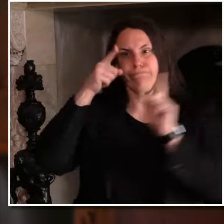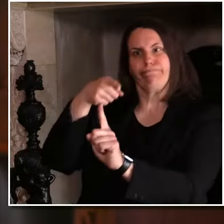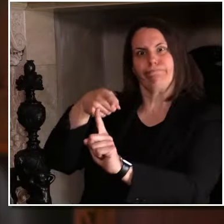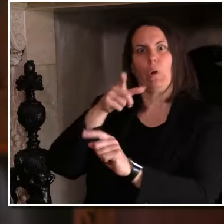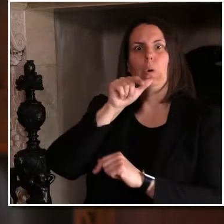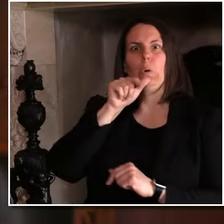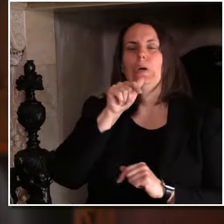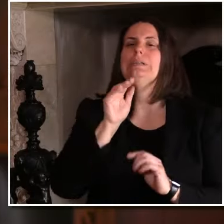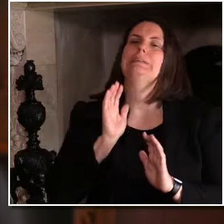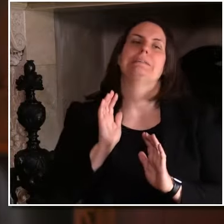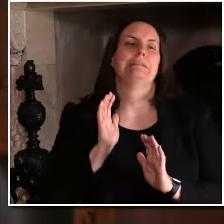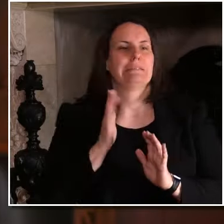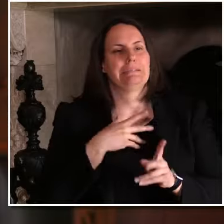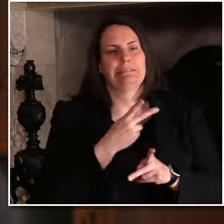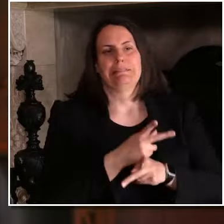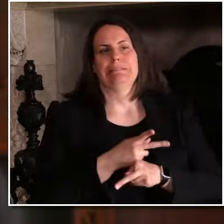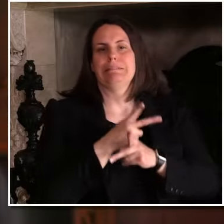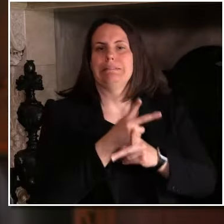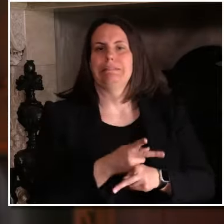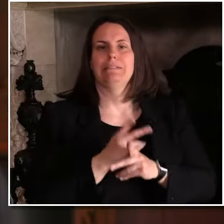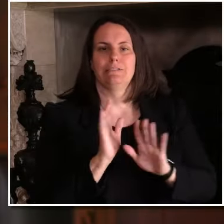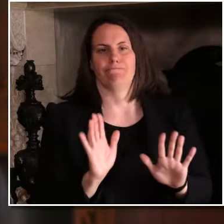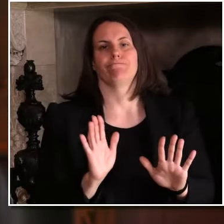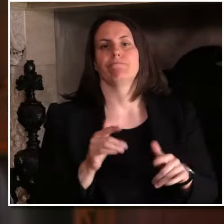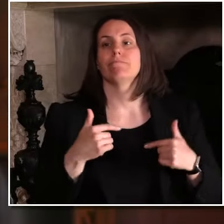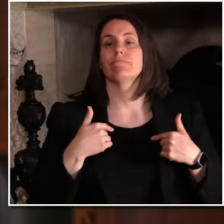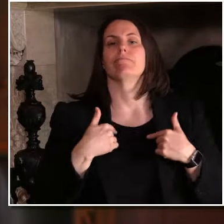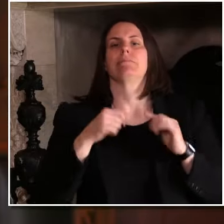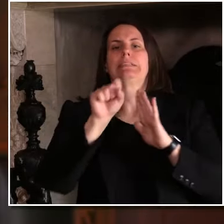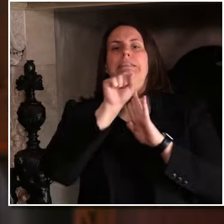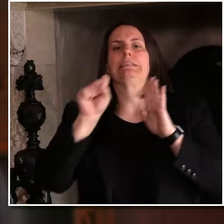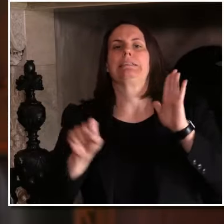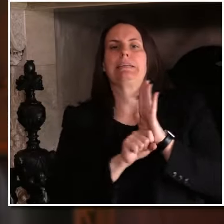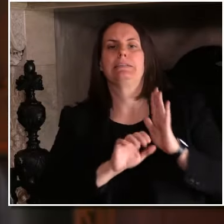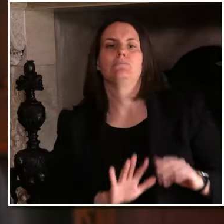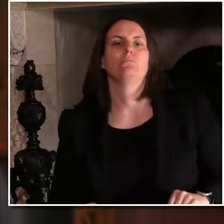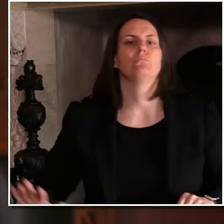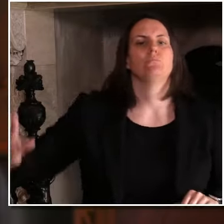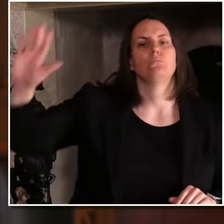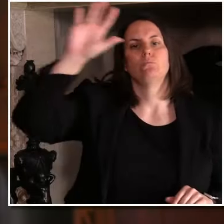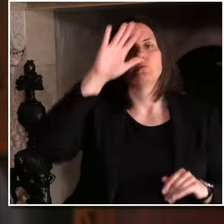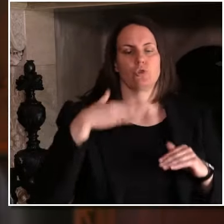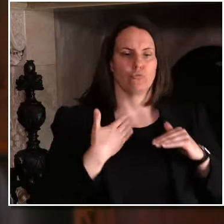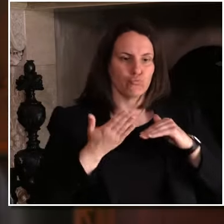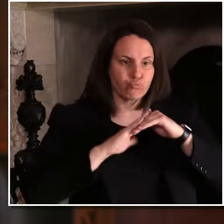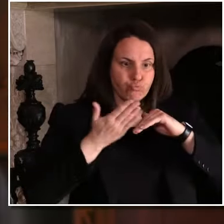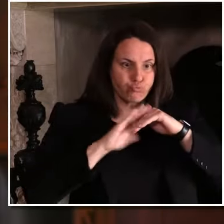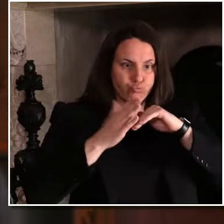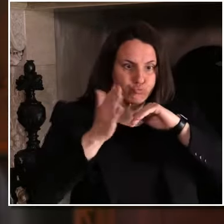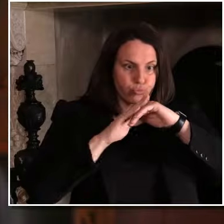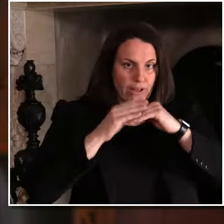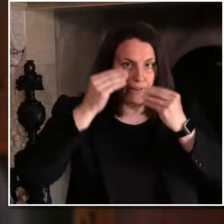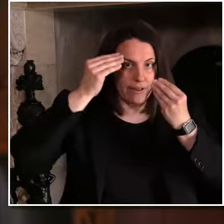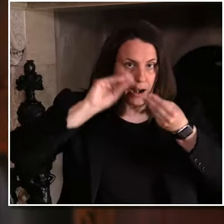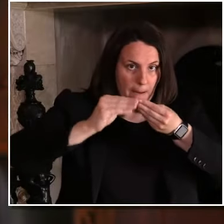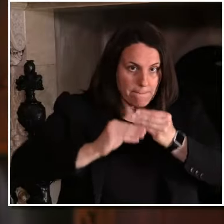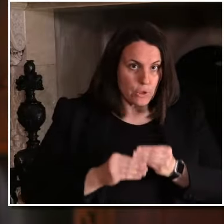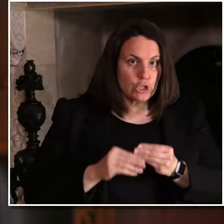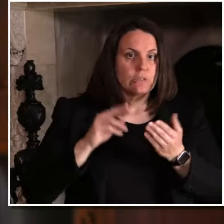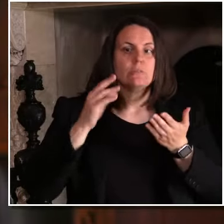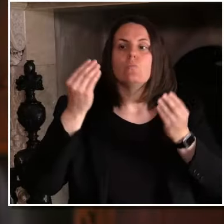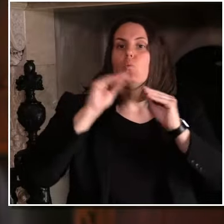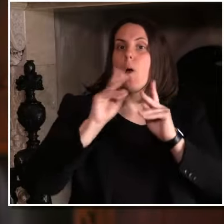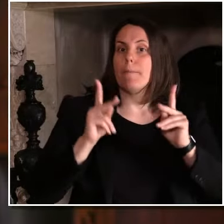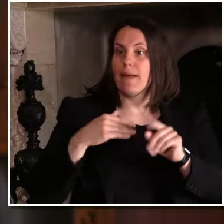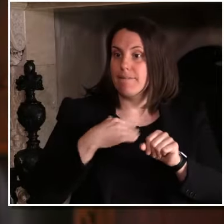have tried to provide additional demographic information so that folks have a better sense of what the